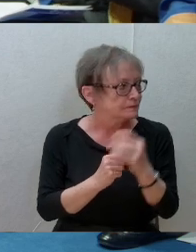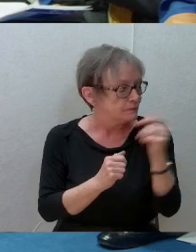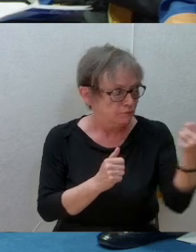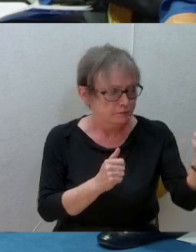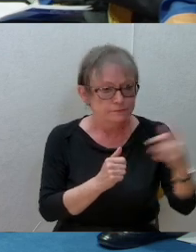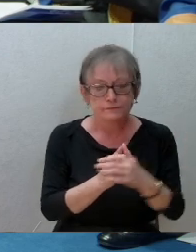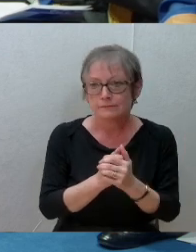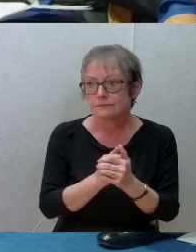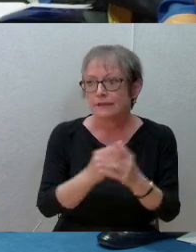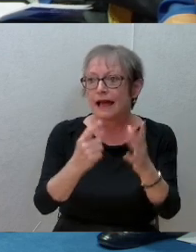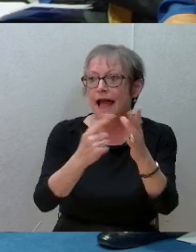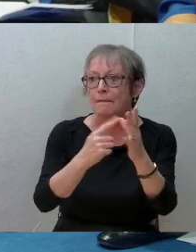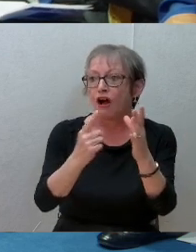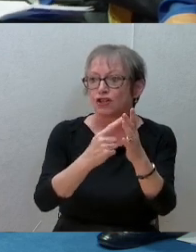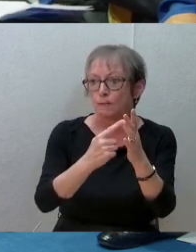Amy Archibald.